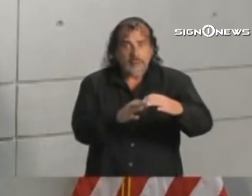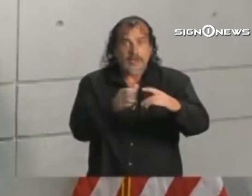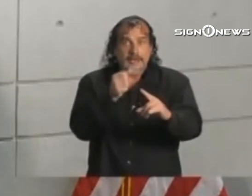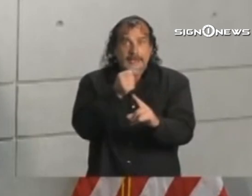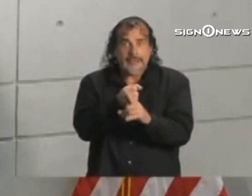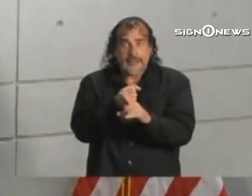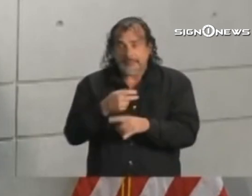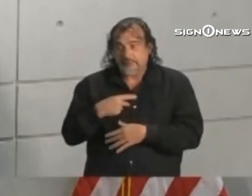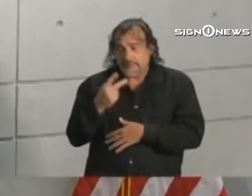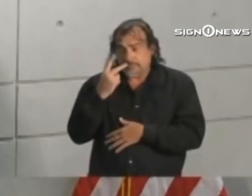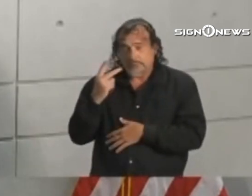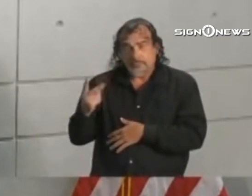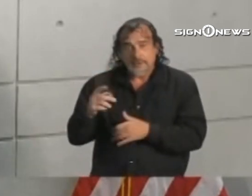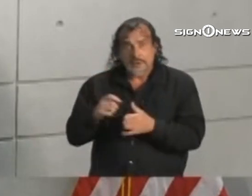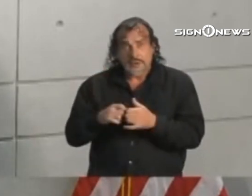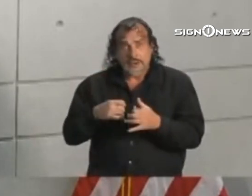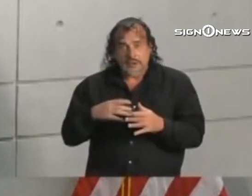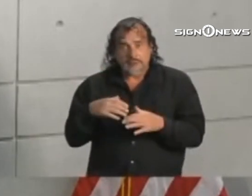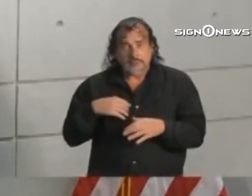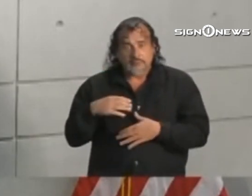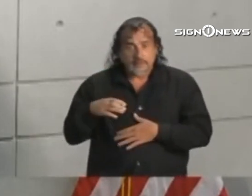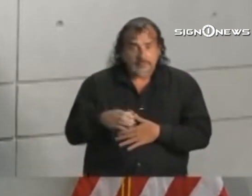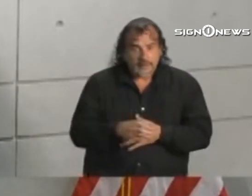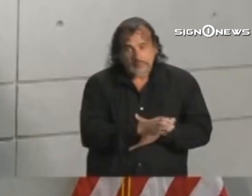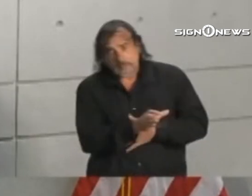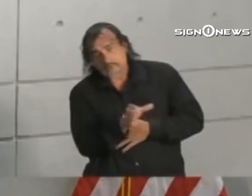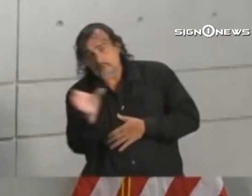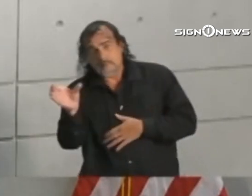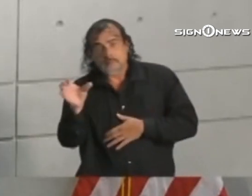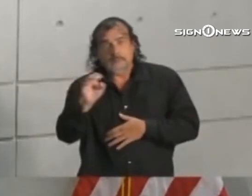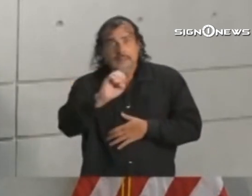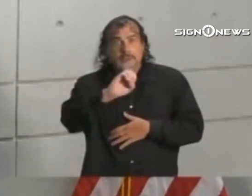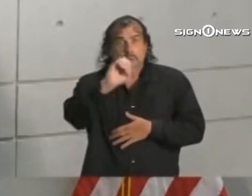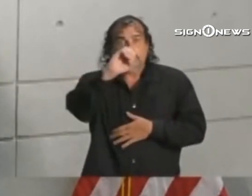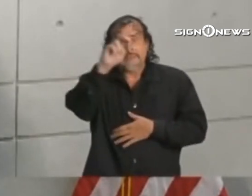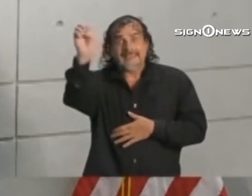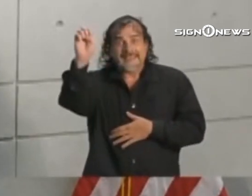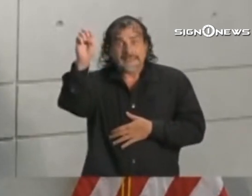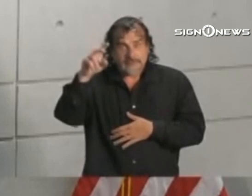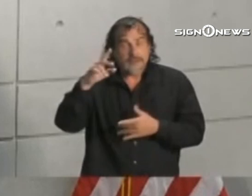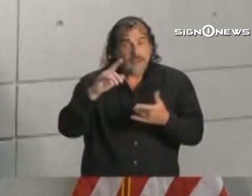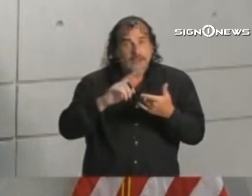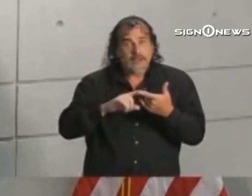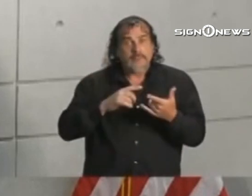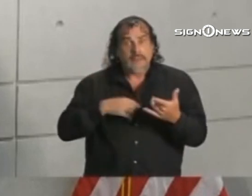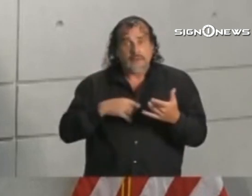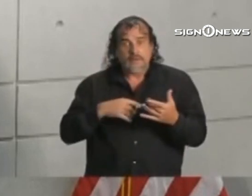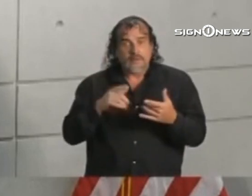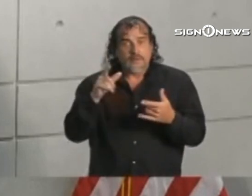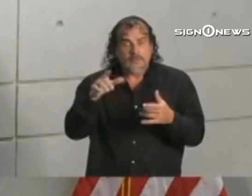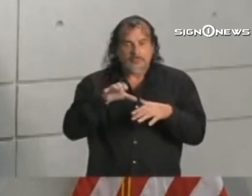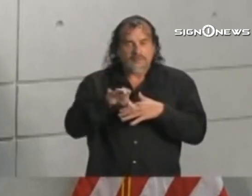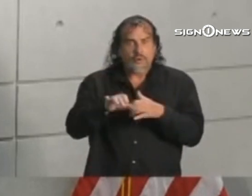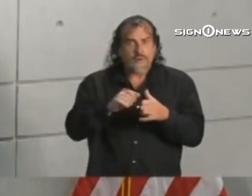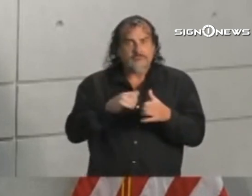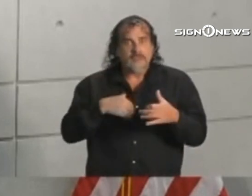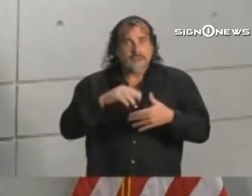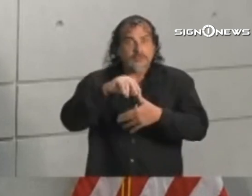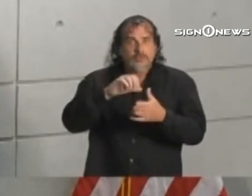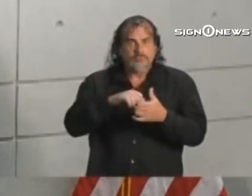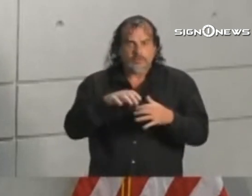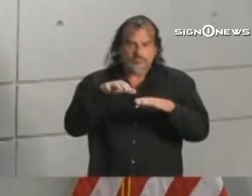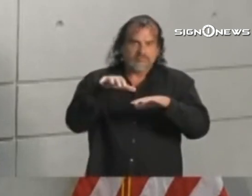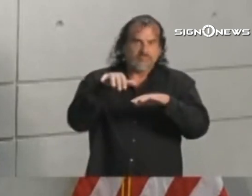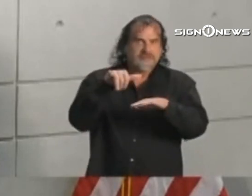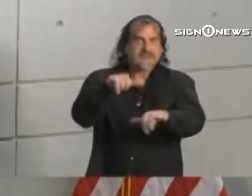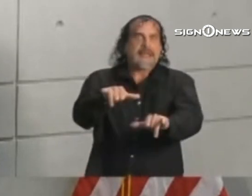storm's track, you're going to notice it will make a very sharp northeasterly turn. That's going to cause this storm to almost stall, which is going to dump large